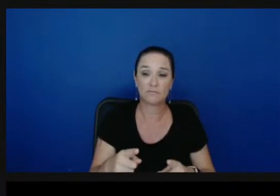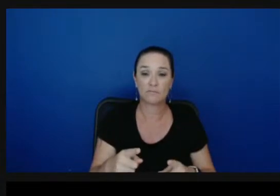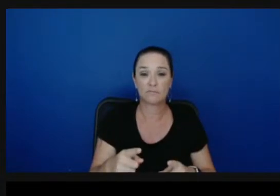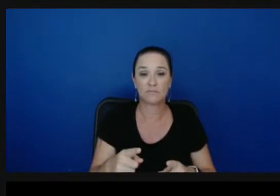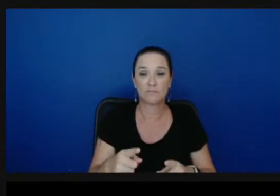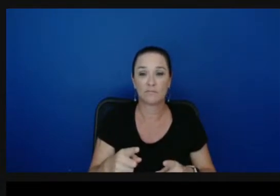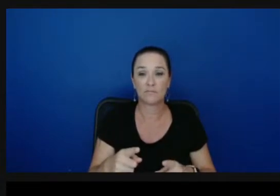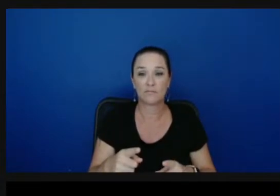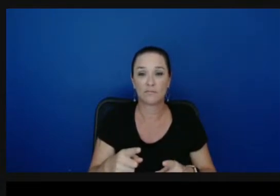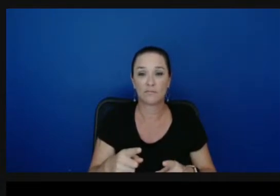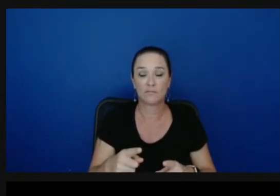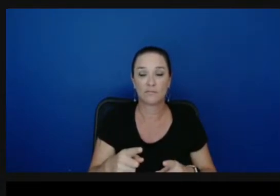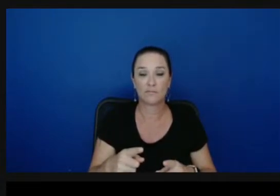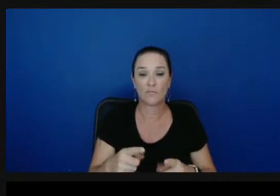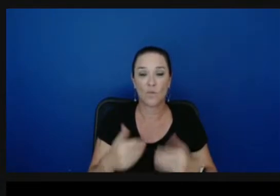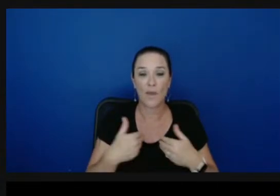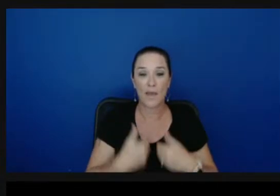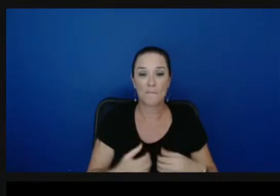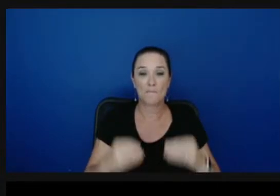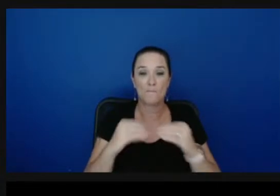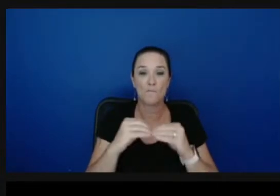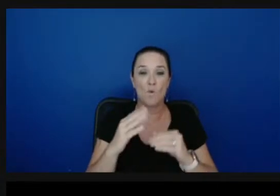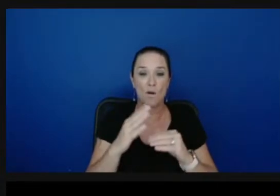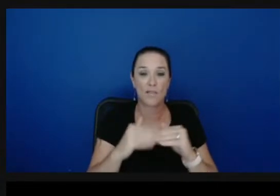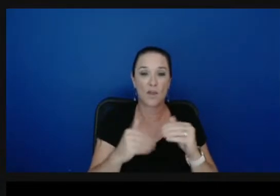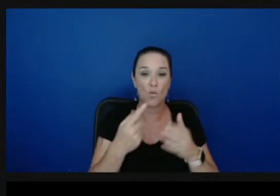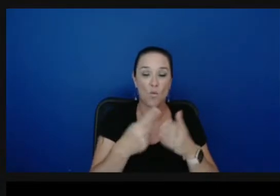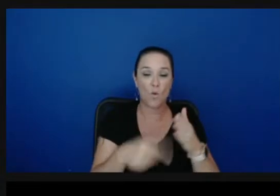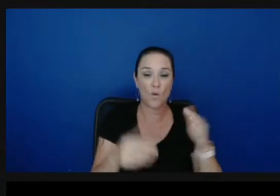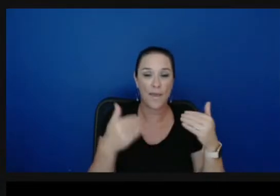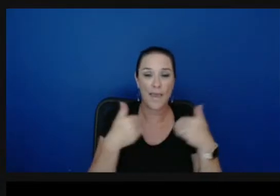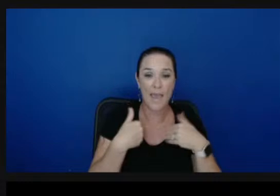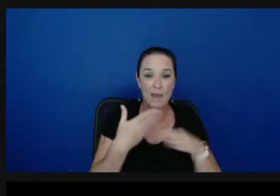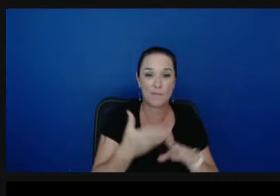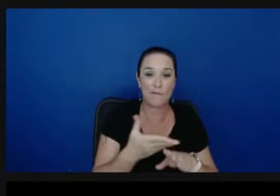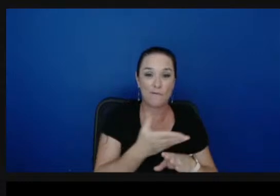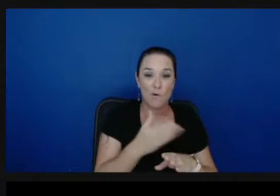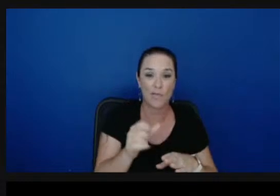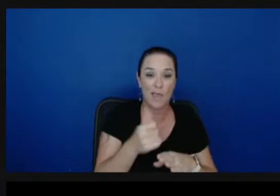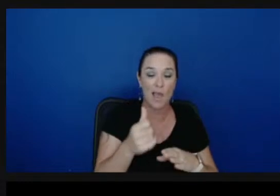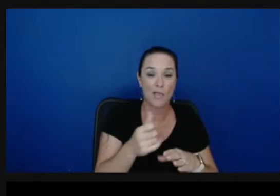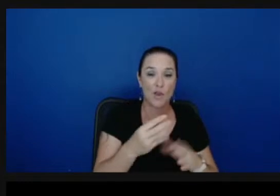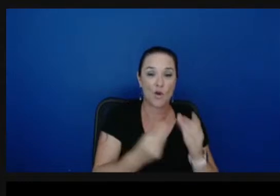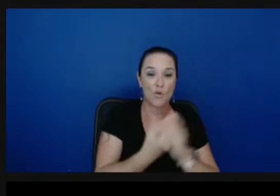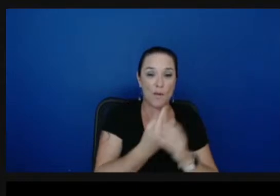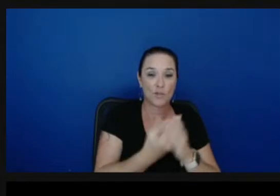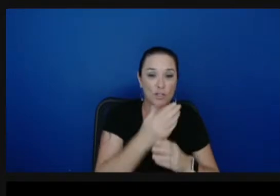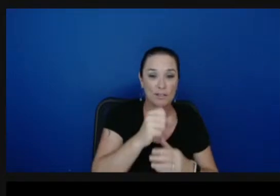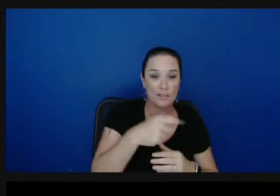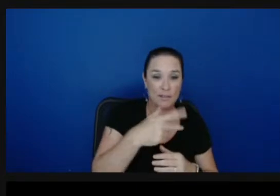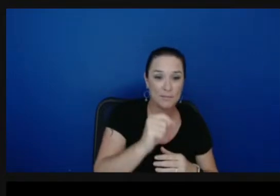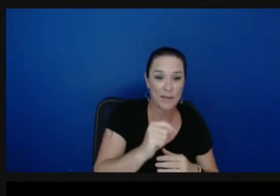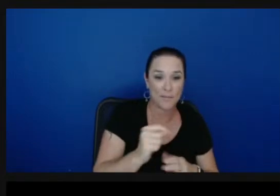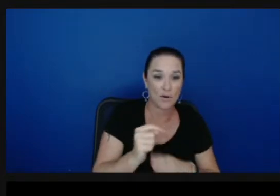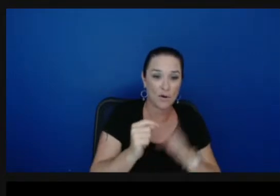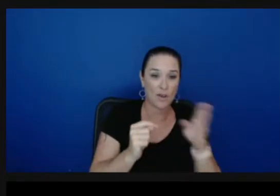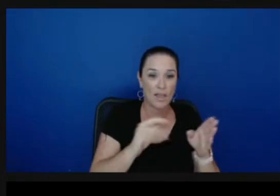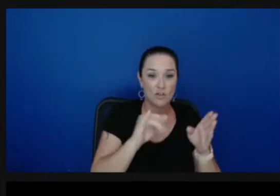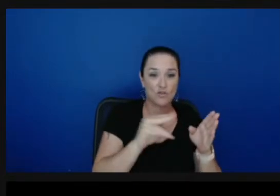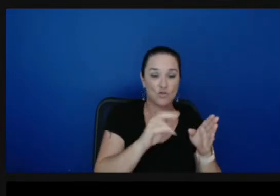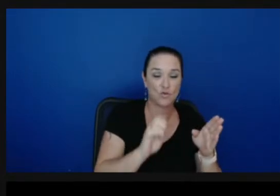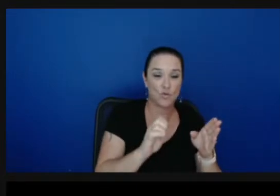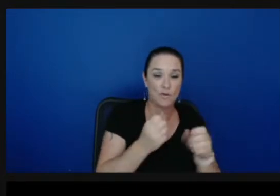outquaked the counts that we had prior to the September eruption and prior to the June eruption last